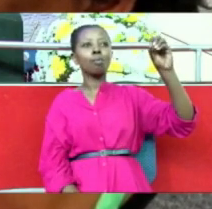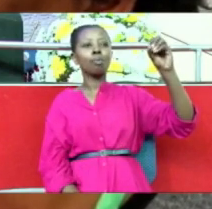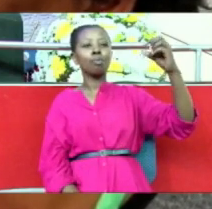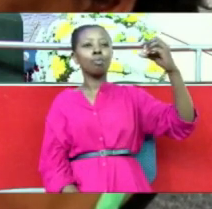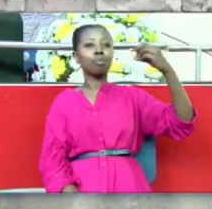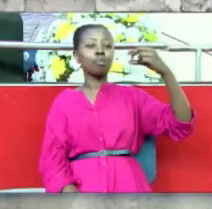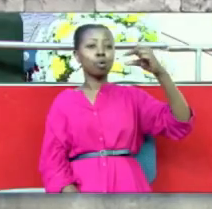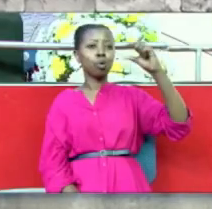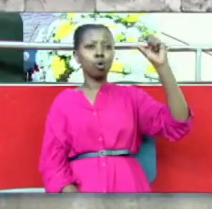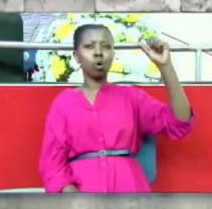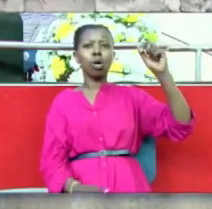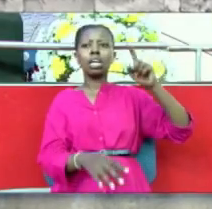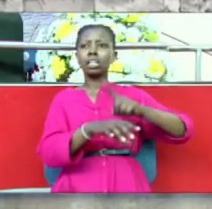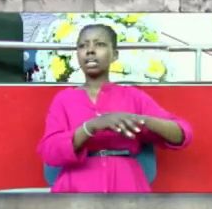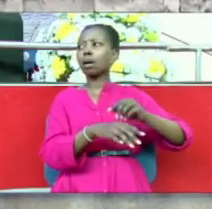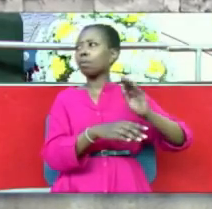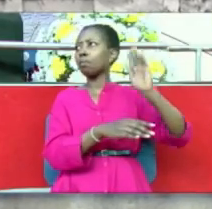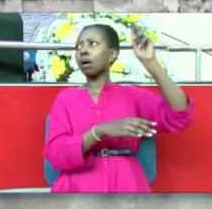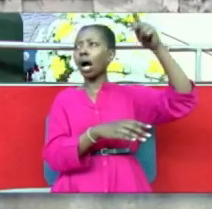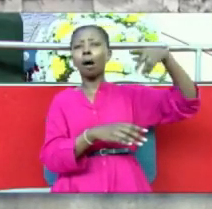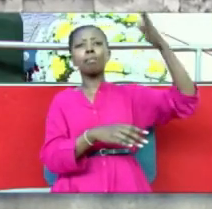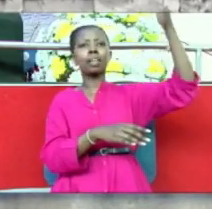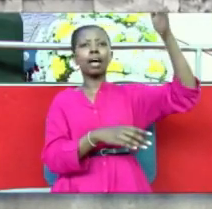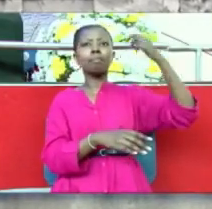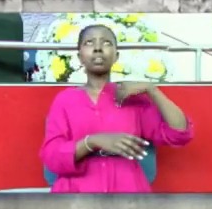kule juu, naona ngong.